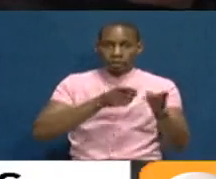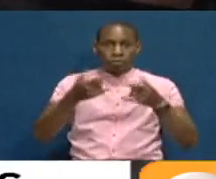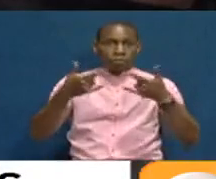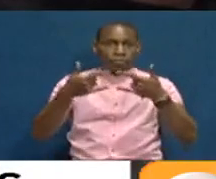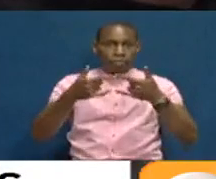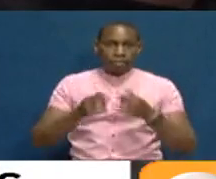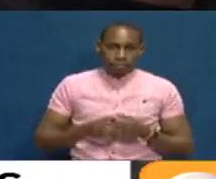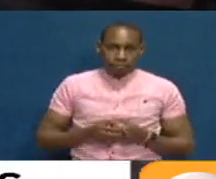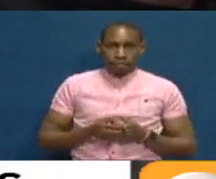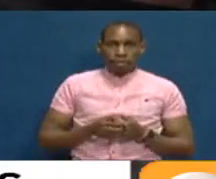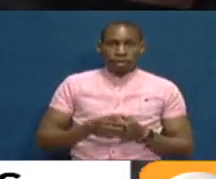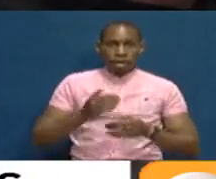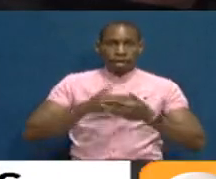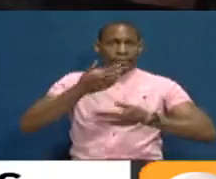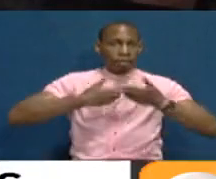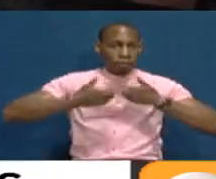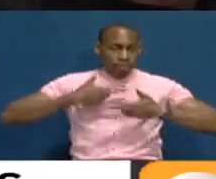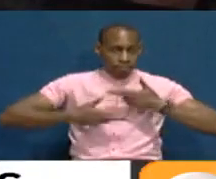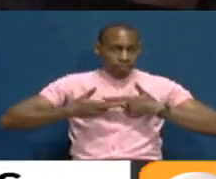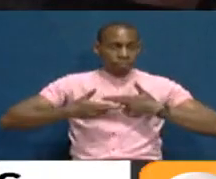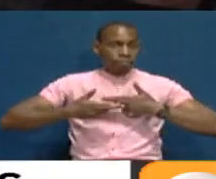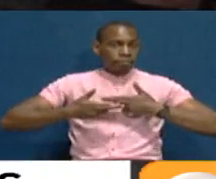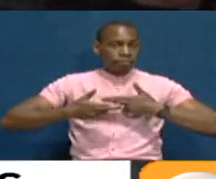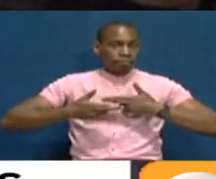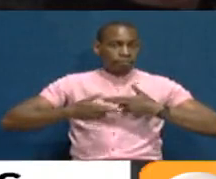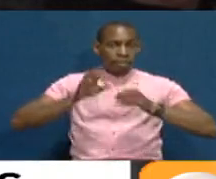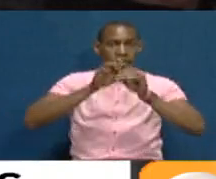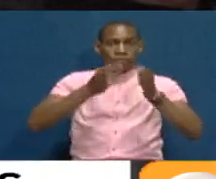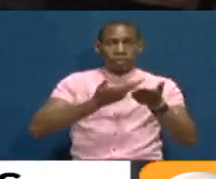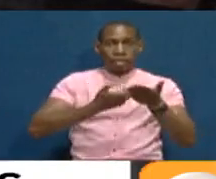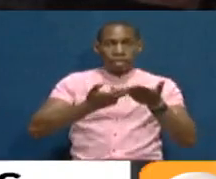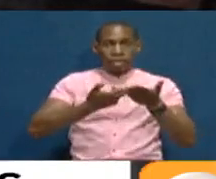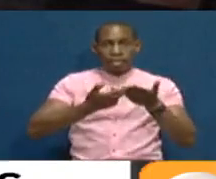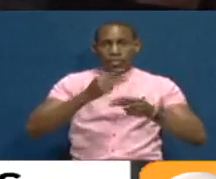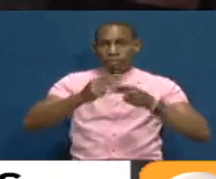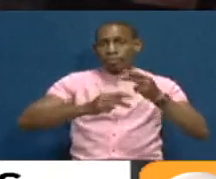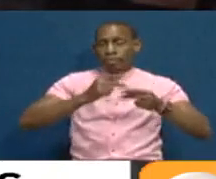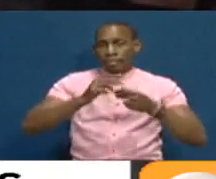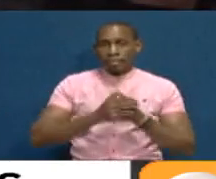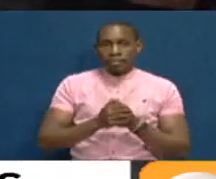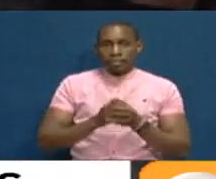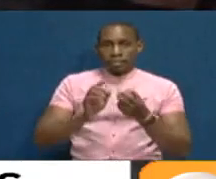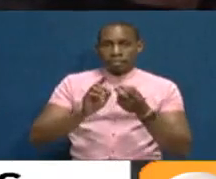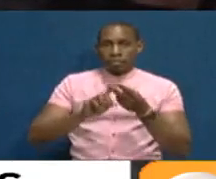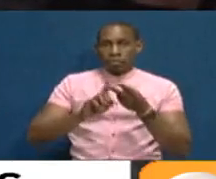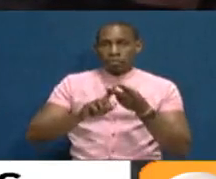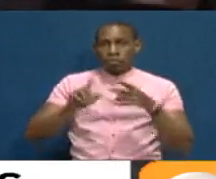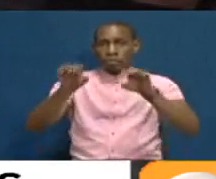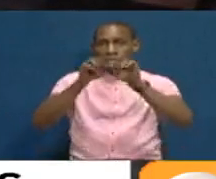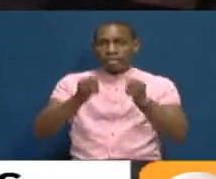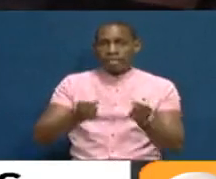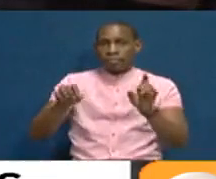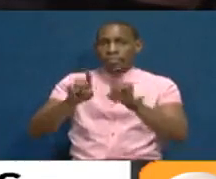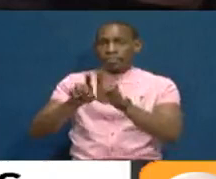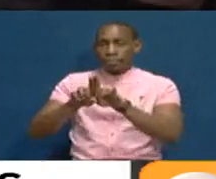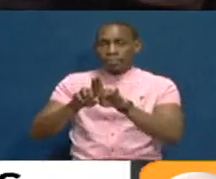gaps from the review of the voter registration processes, the underlying systems on which